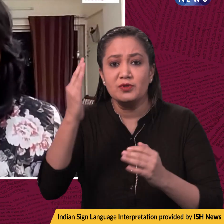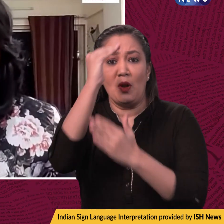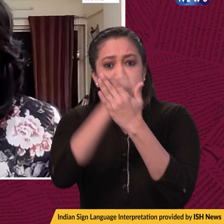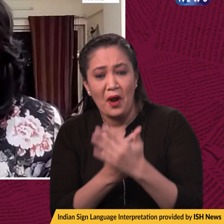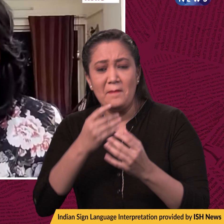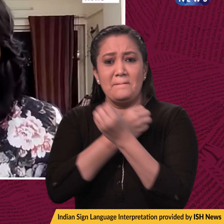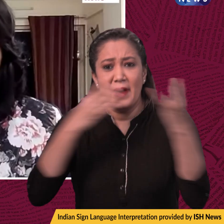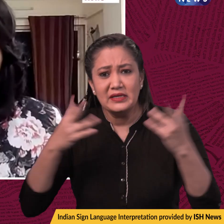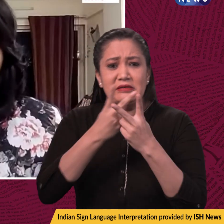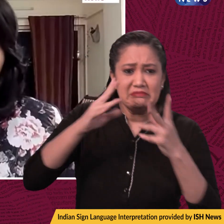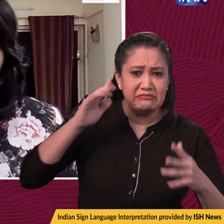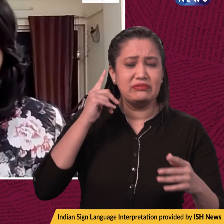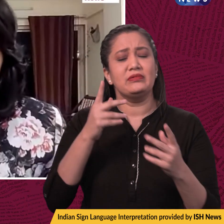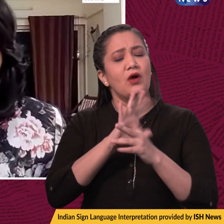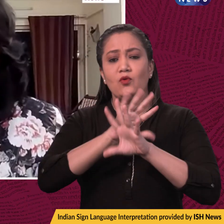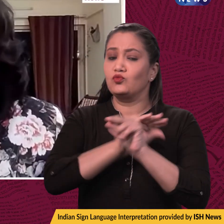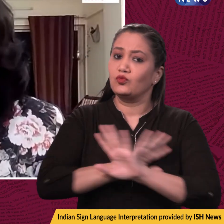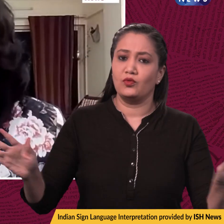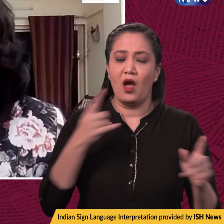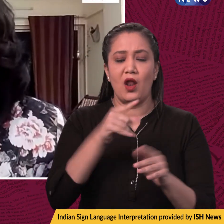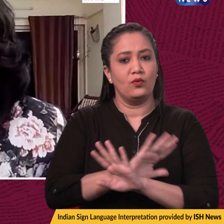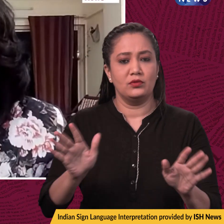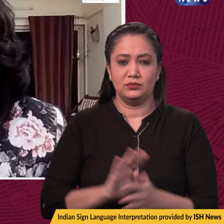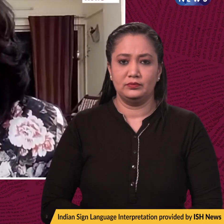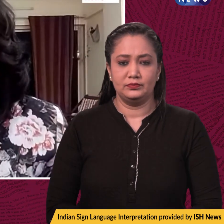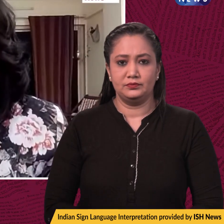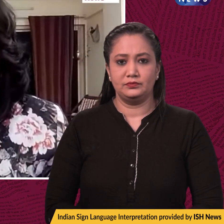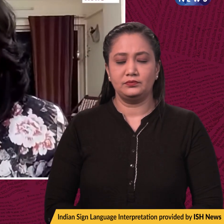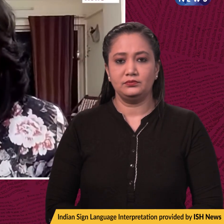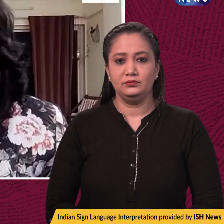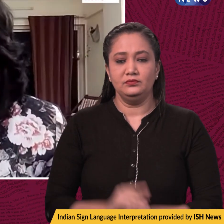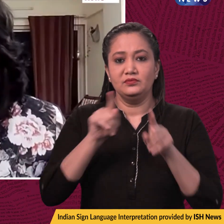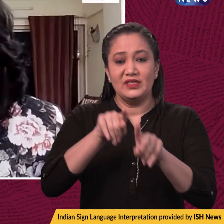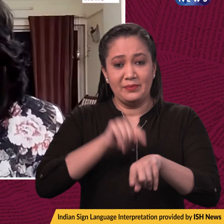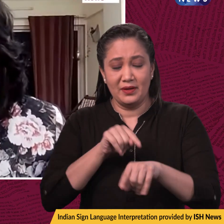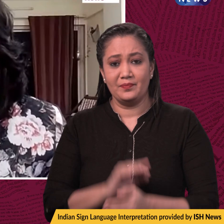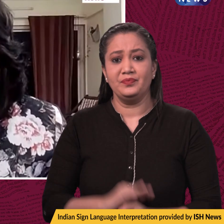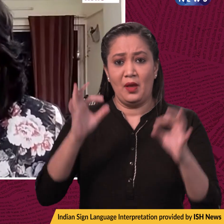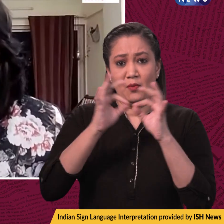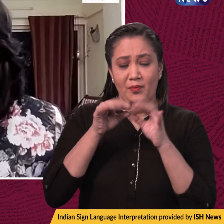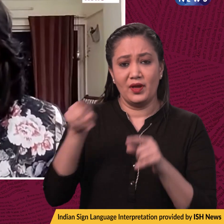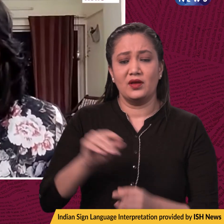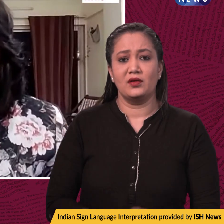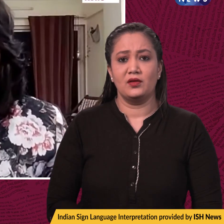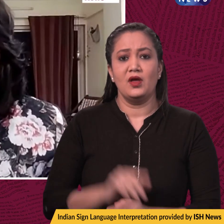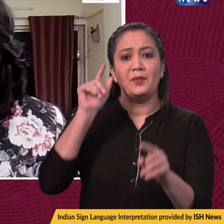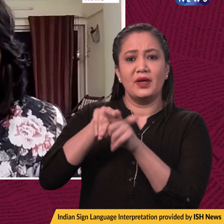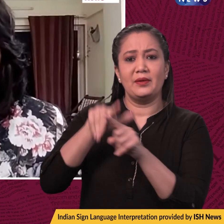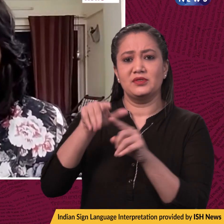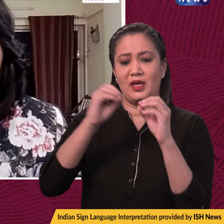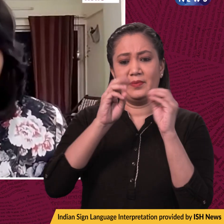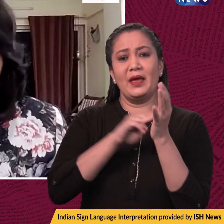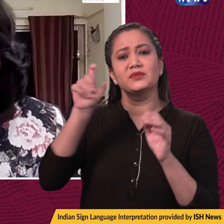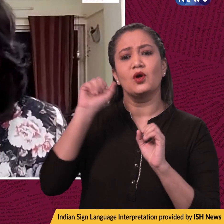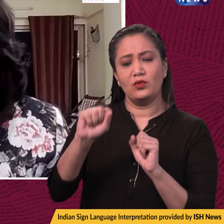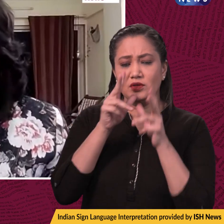like DJ parties will not be allowed, he said, end quote. Meanwhile, in Mumbai, the Mumbai civic body,